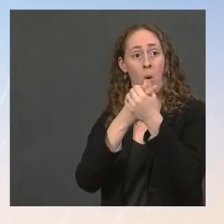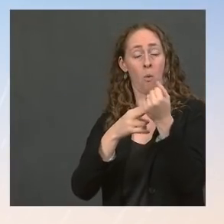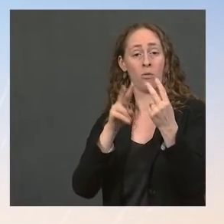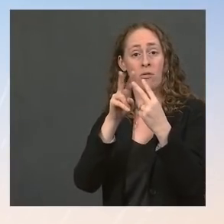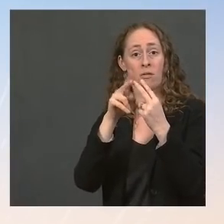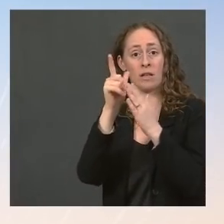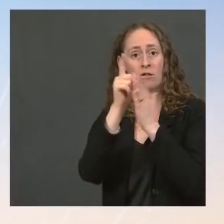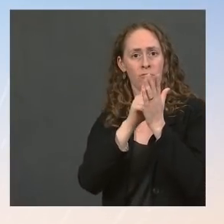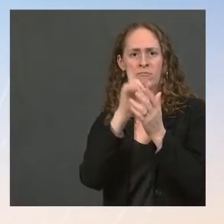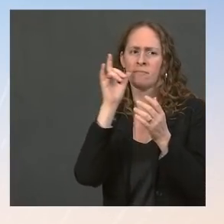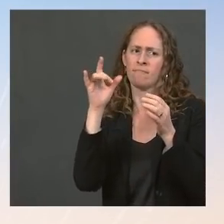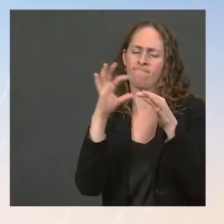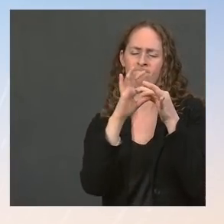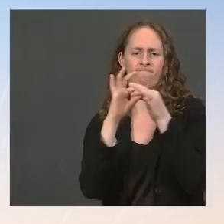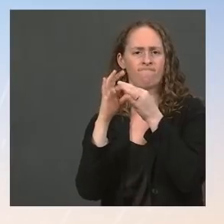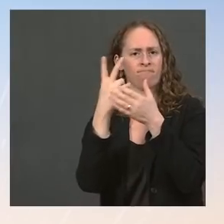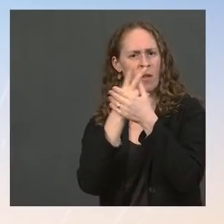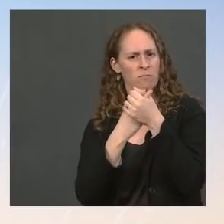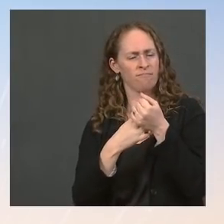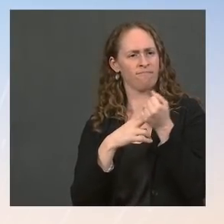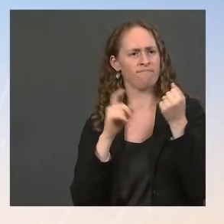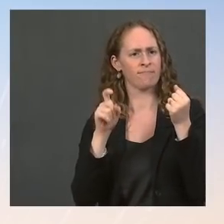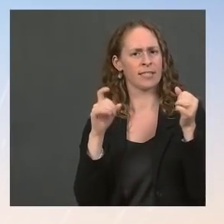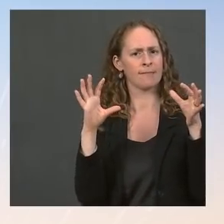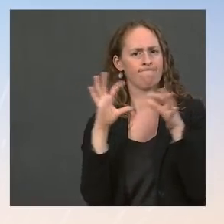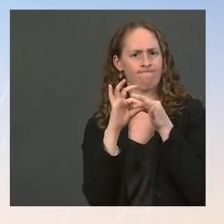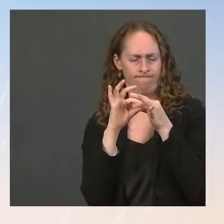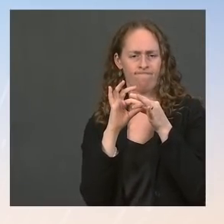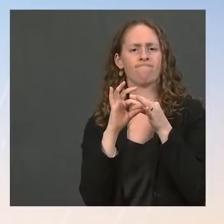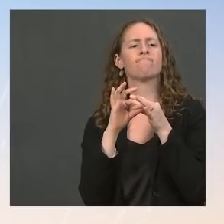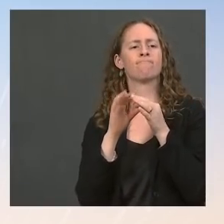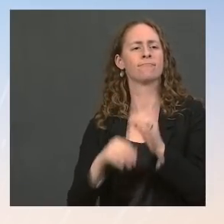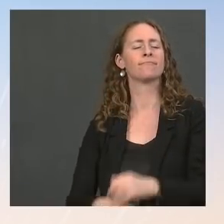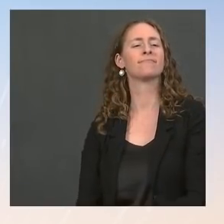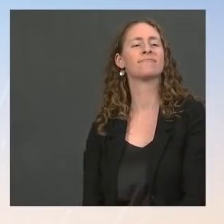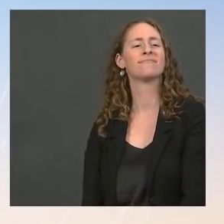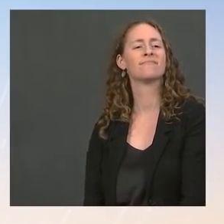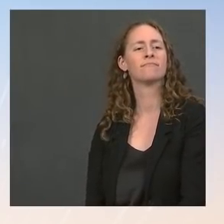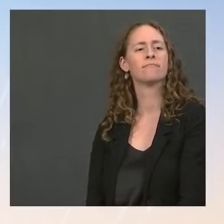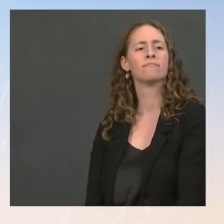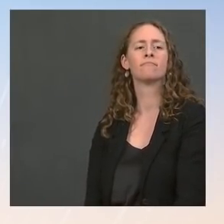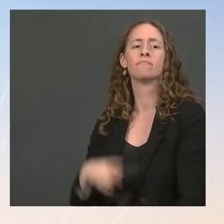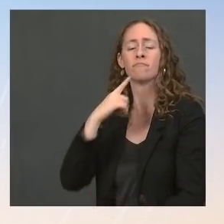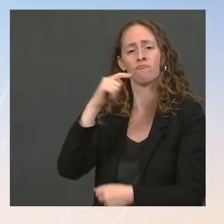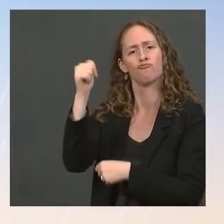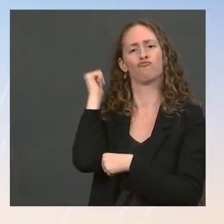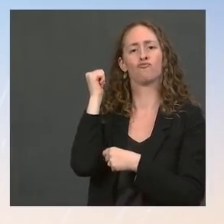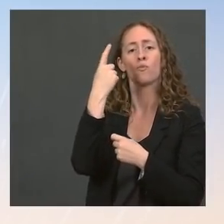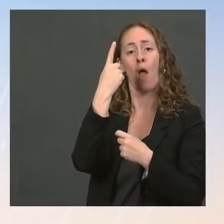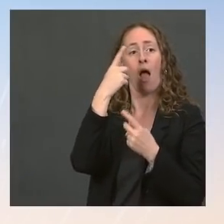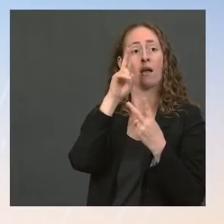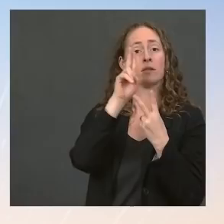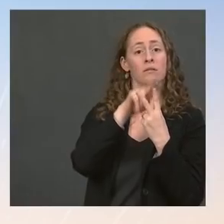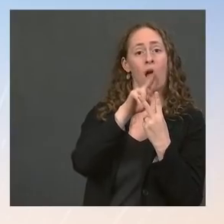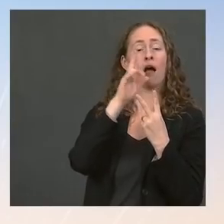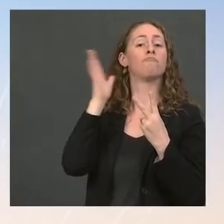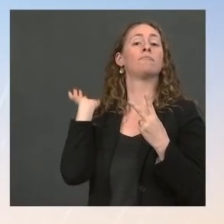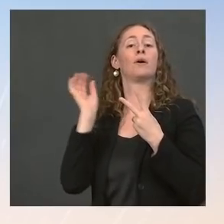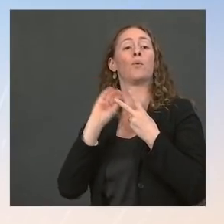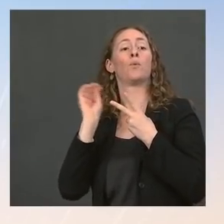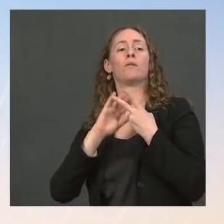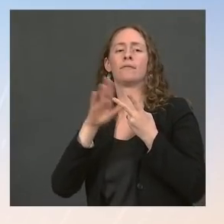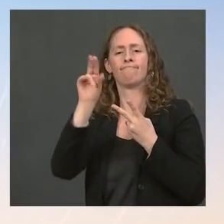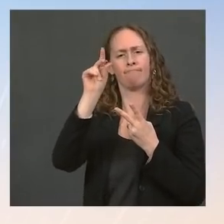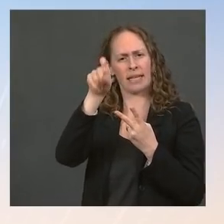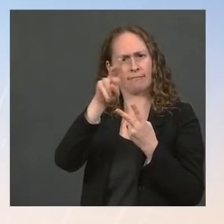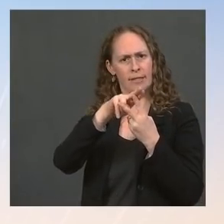the bipartisan infrastructure. And he said initially that he wouldn't sign one without the other and that they were in tandem. But when he released a statement